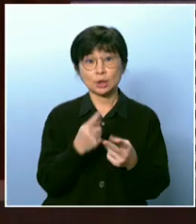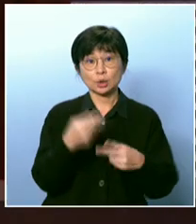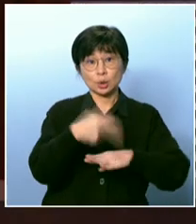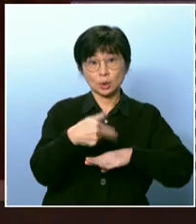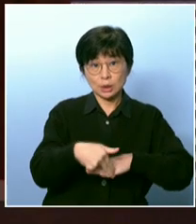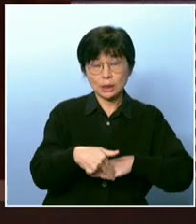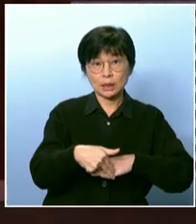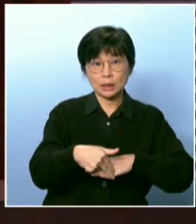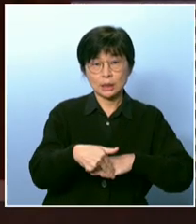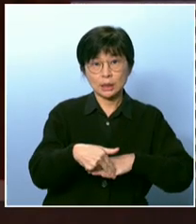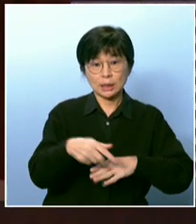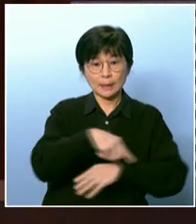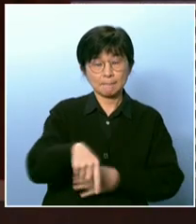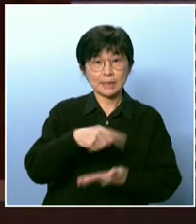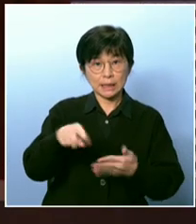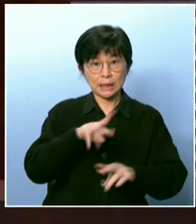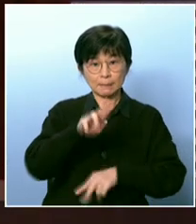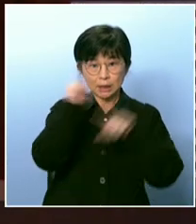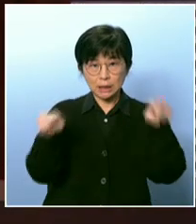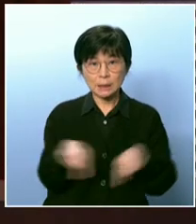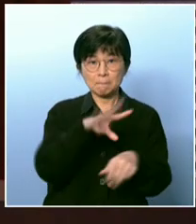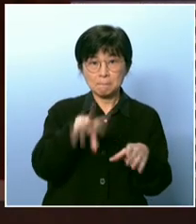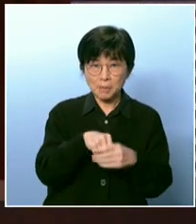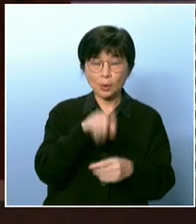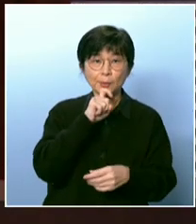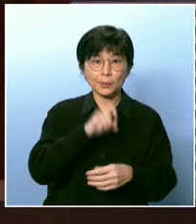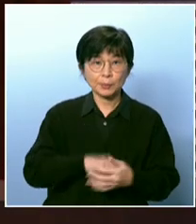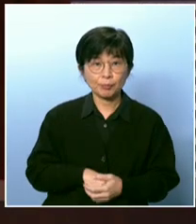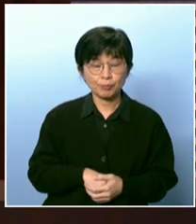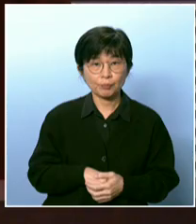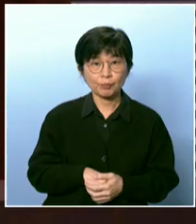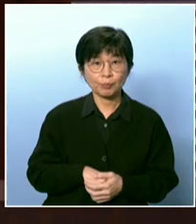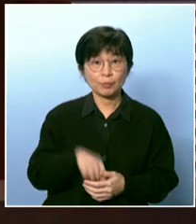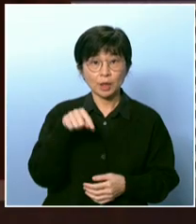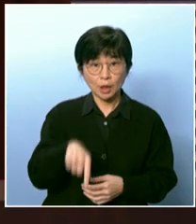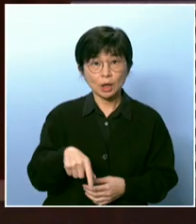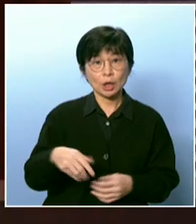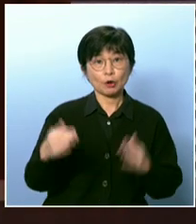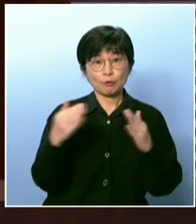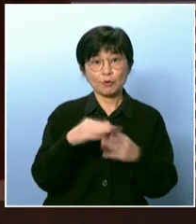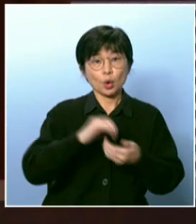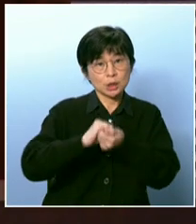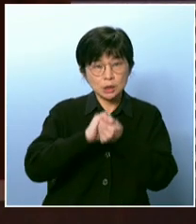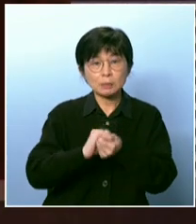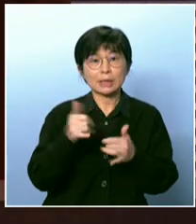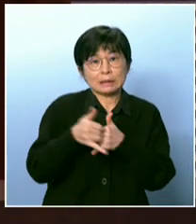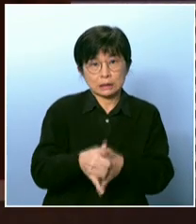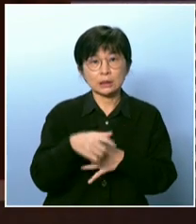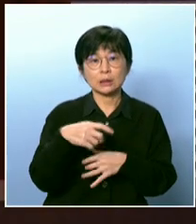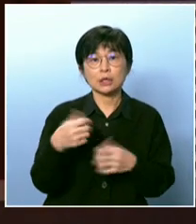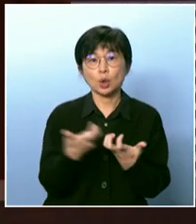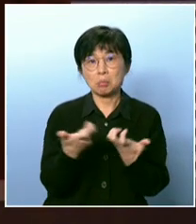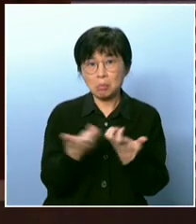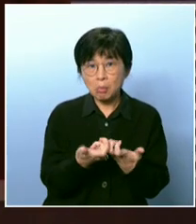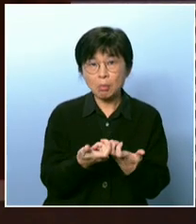project estimate. The project estimate will be included in the land grant document. And in future, the